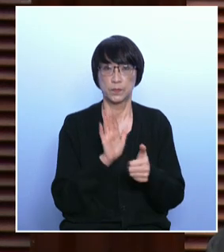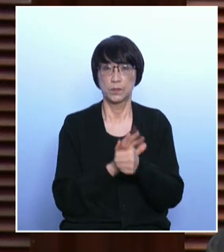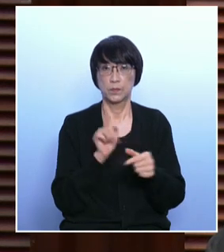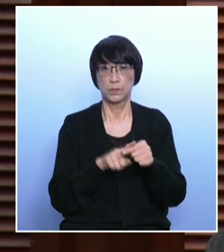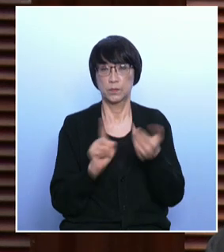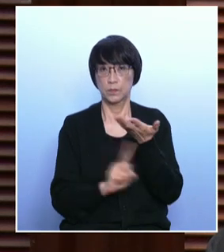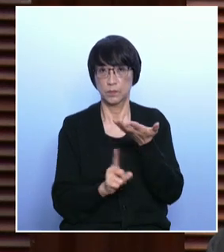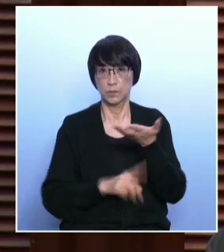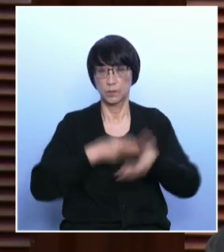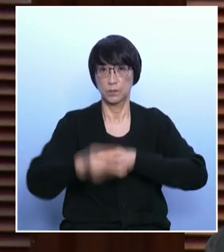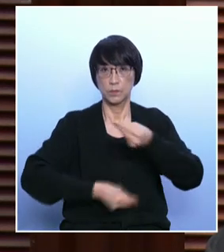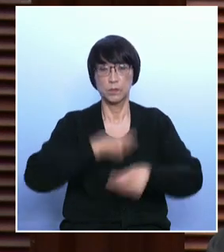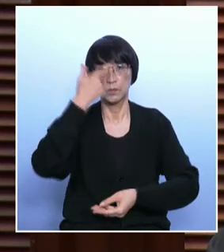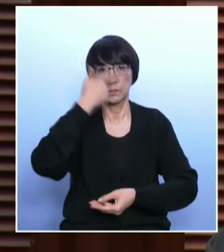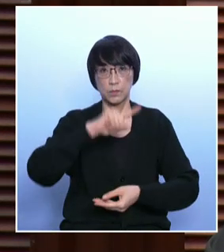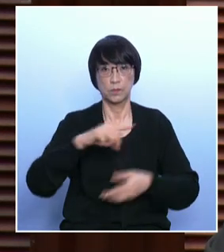modern China.